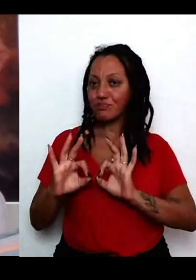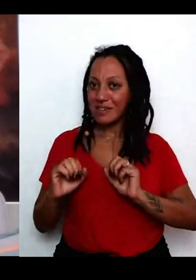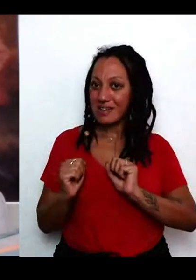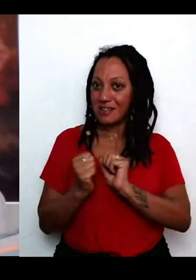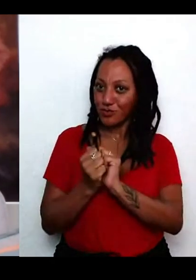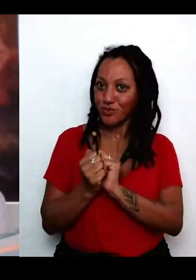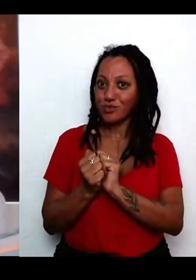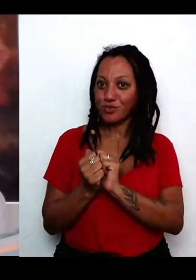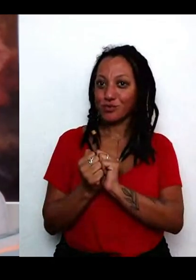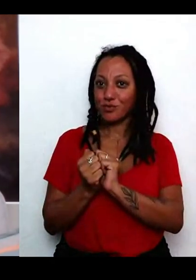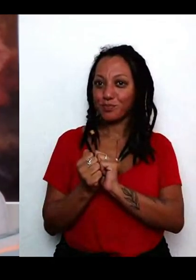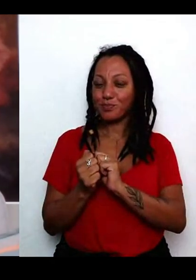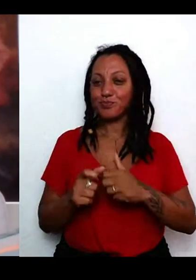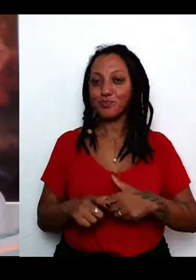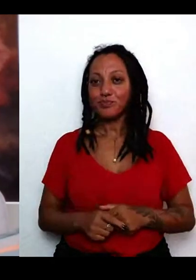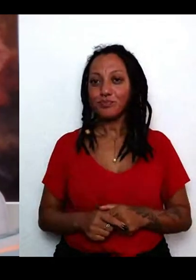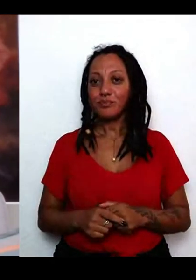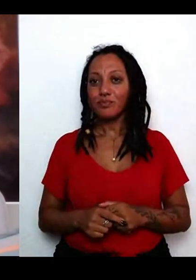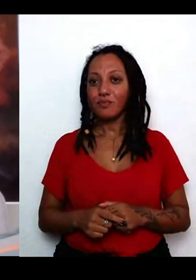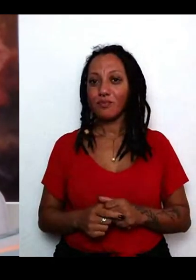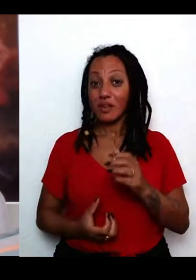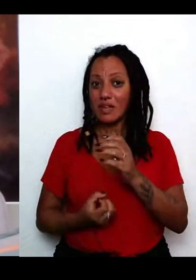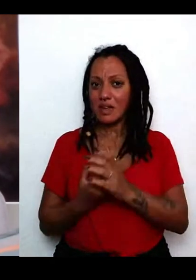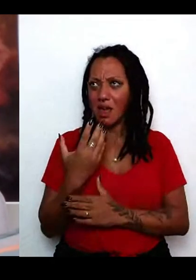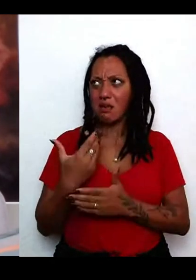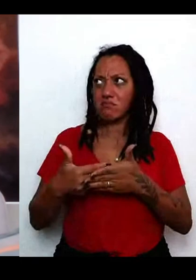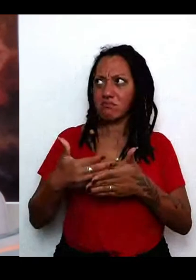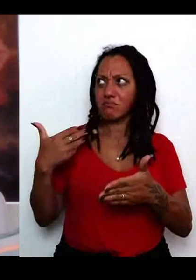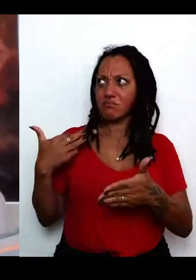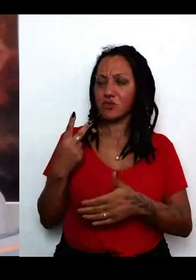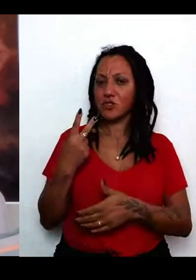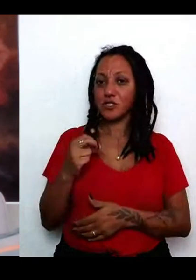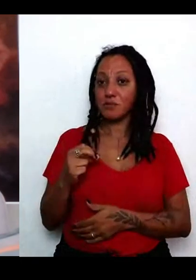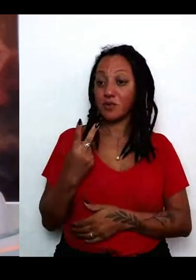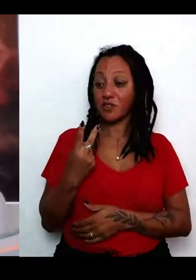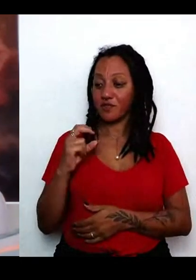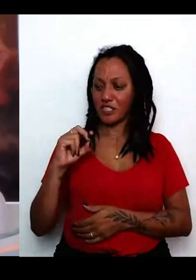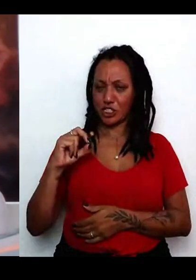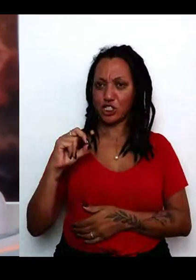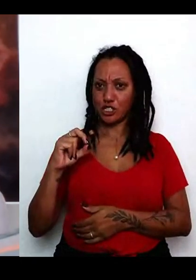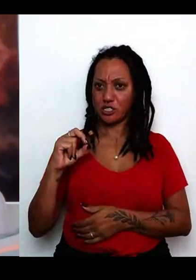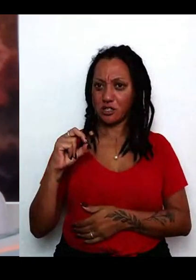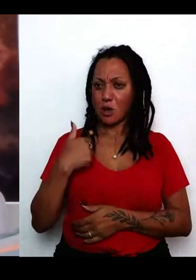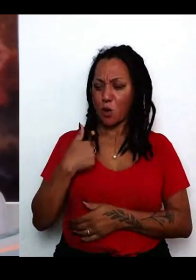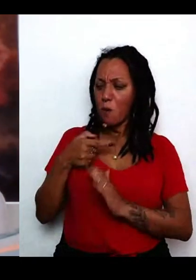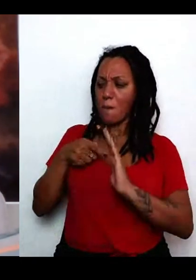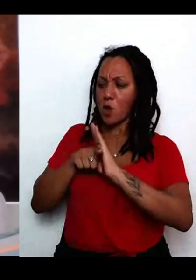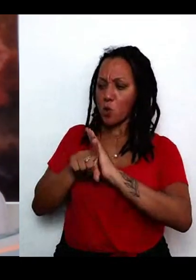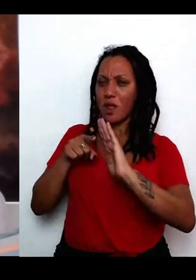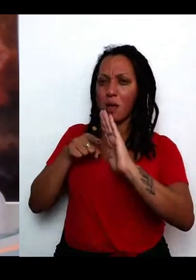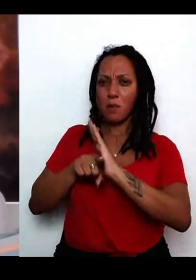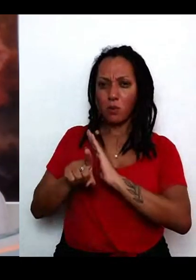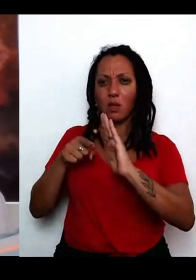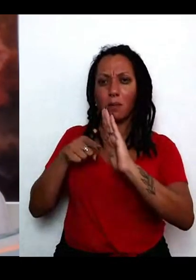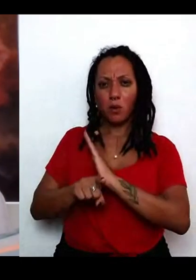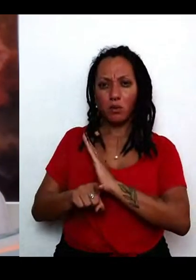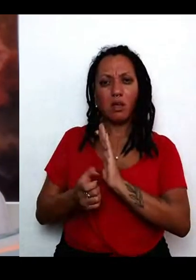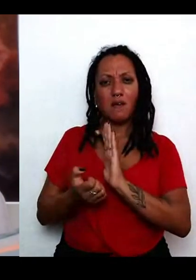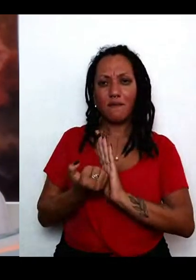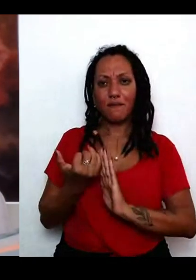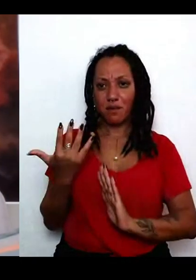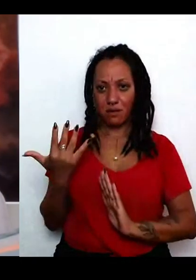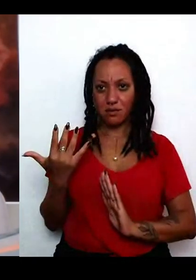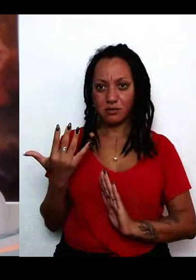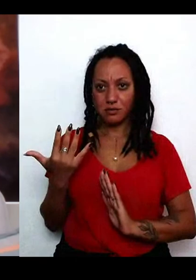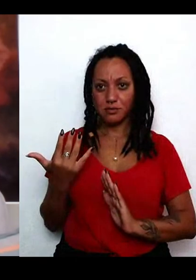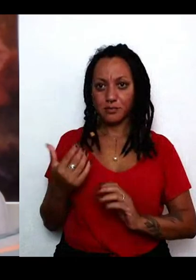where I post a series of questions in these banners and Naja and I did a call in response